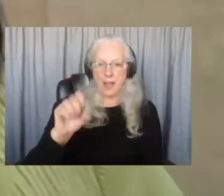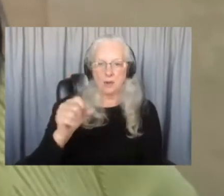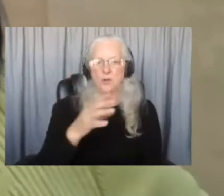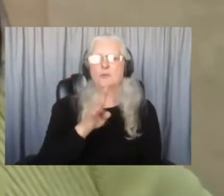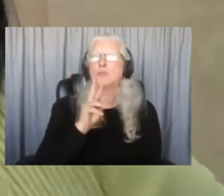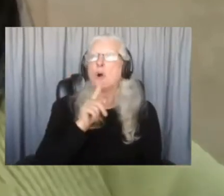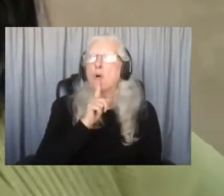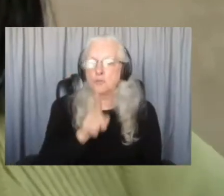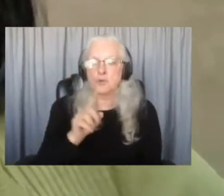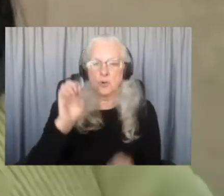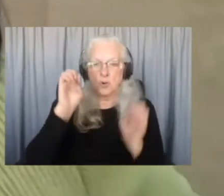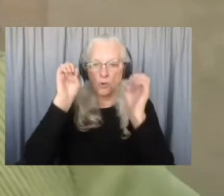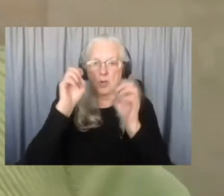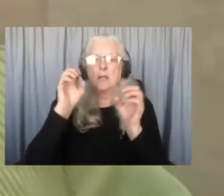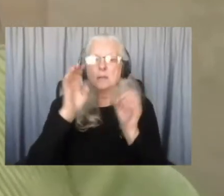We're basically,